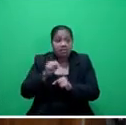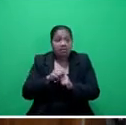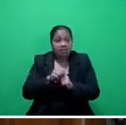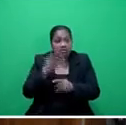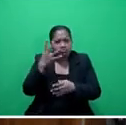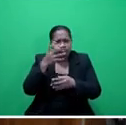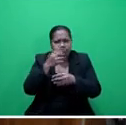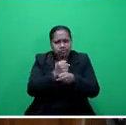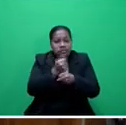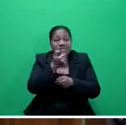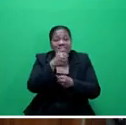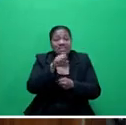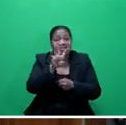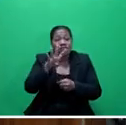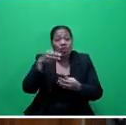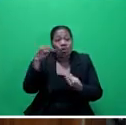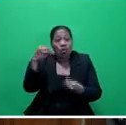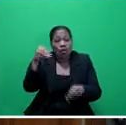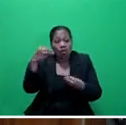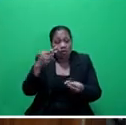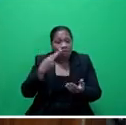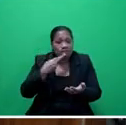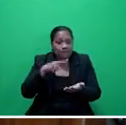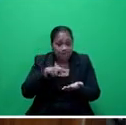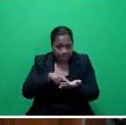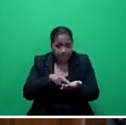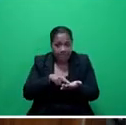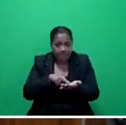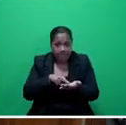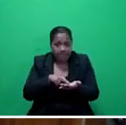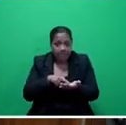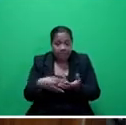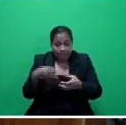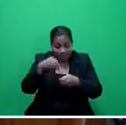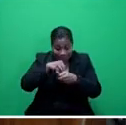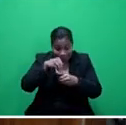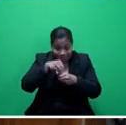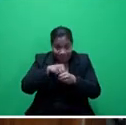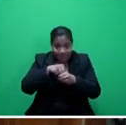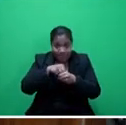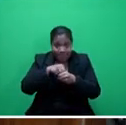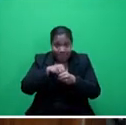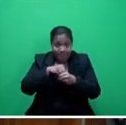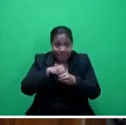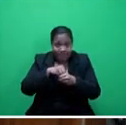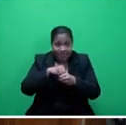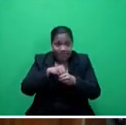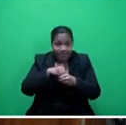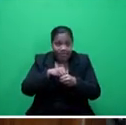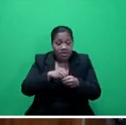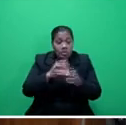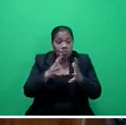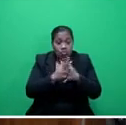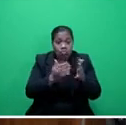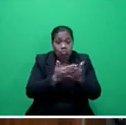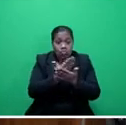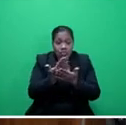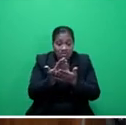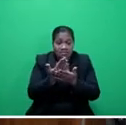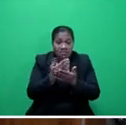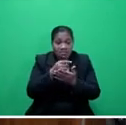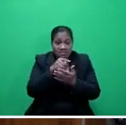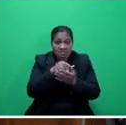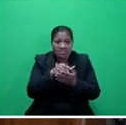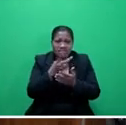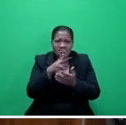64 audit reports. In line with the instruction from Honourable Speaker, on Wednesday, 13 February 2019, for all pending